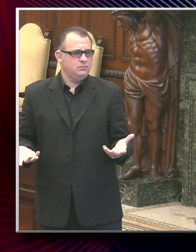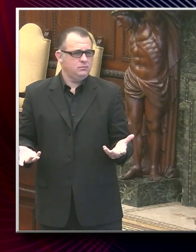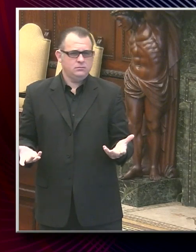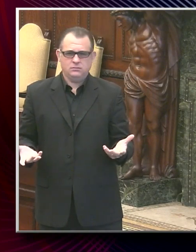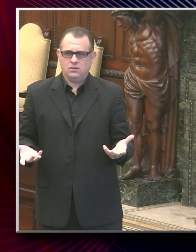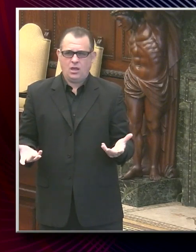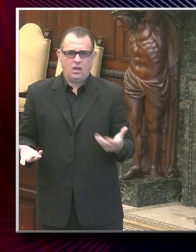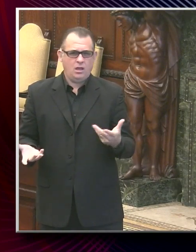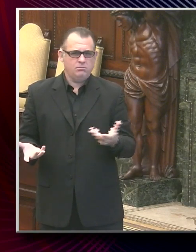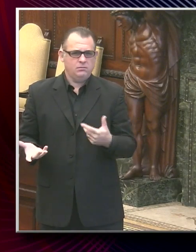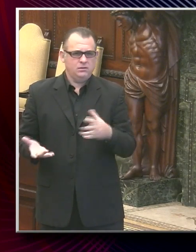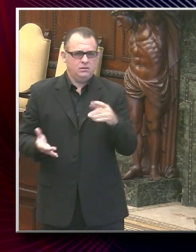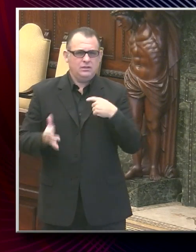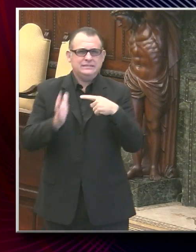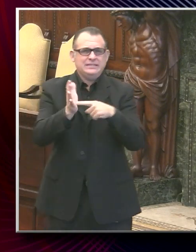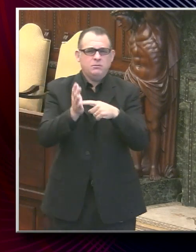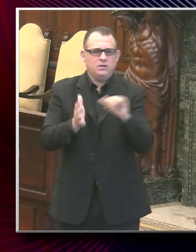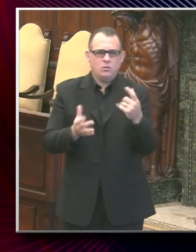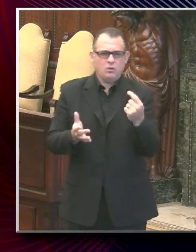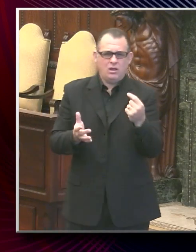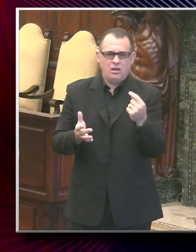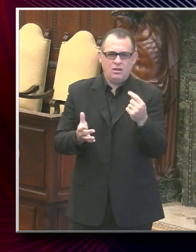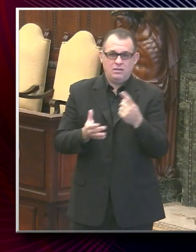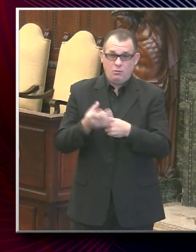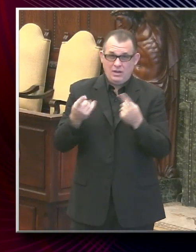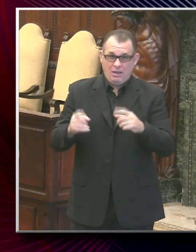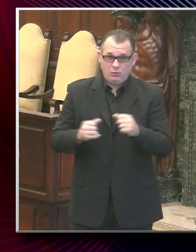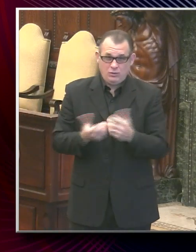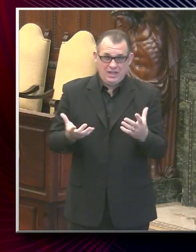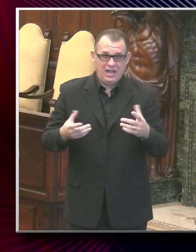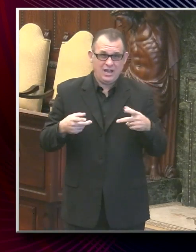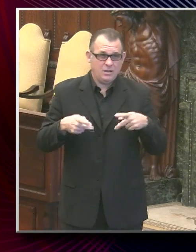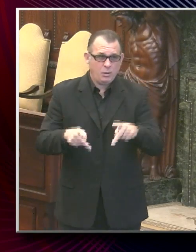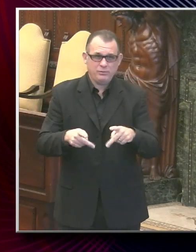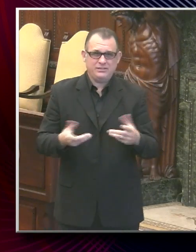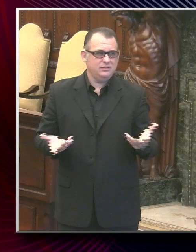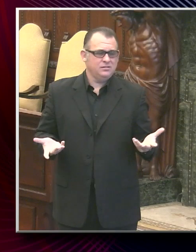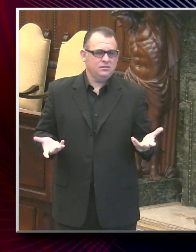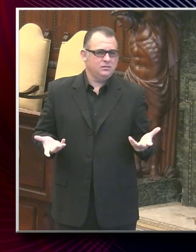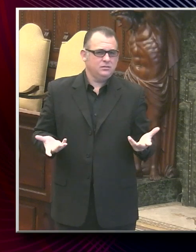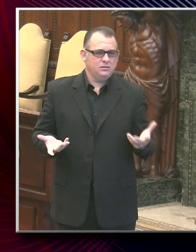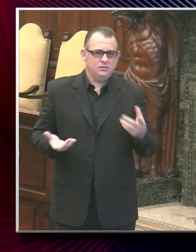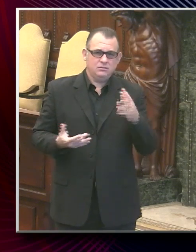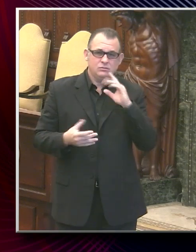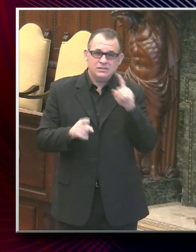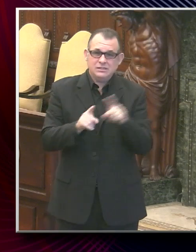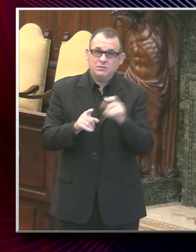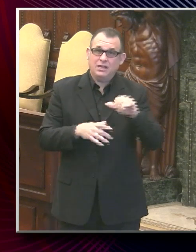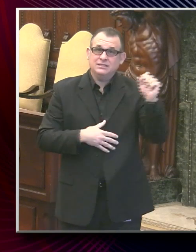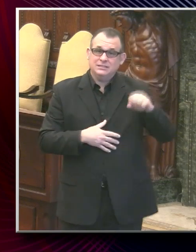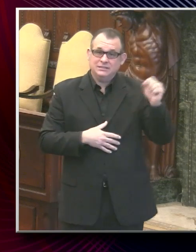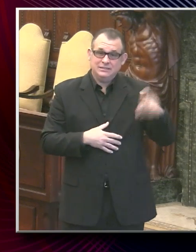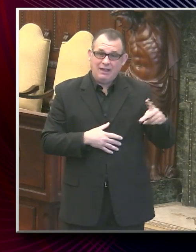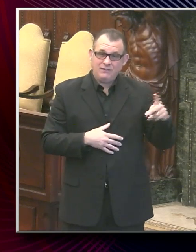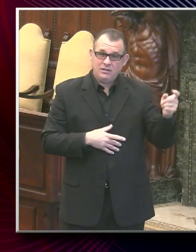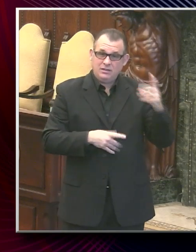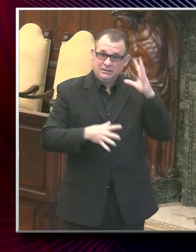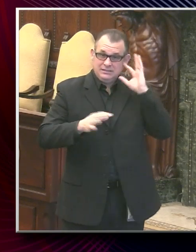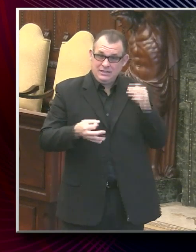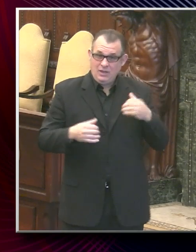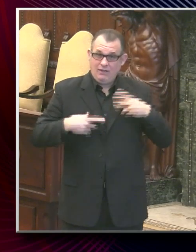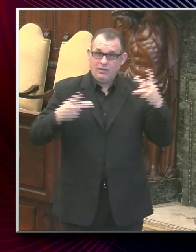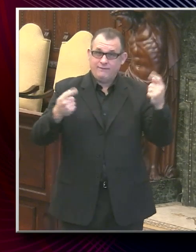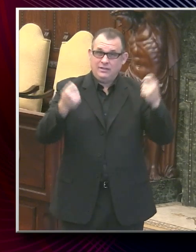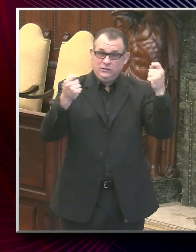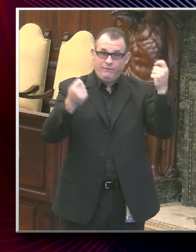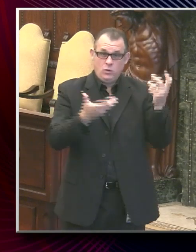Give me an example of an event that would go on without permit. So say in South Philadelphia, they decide to have a festival regardless of a